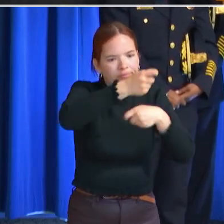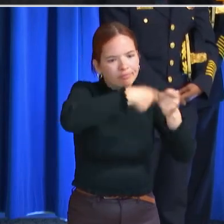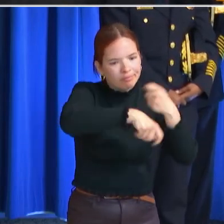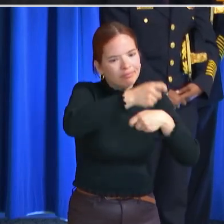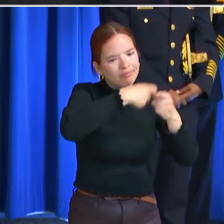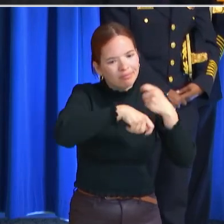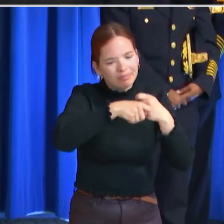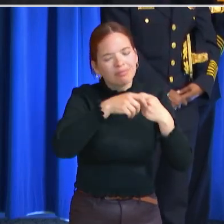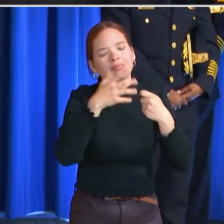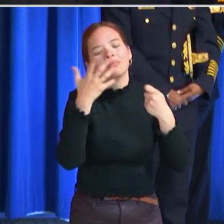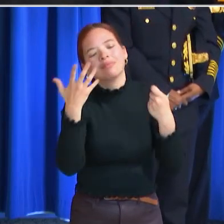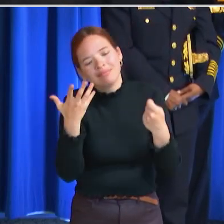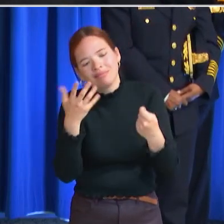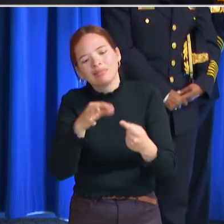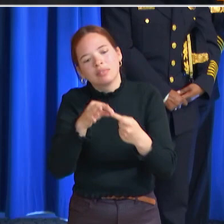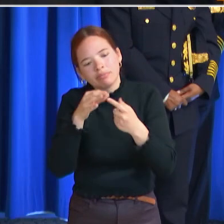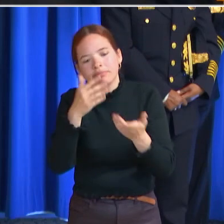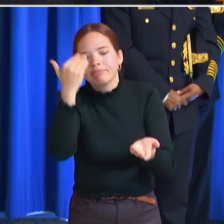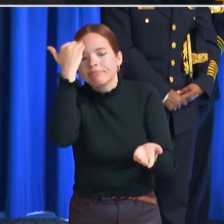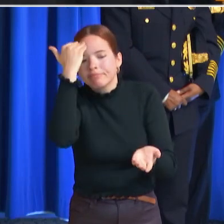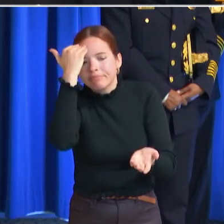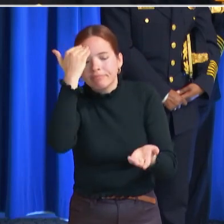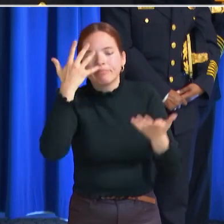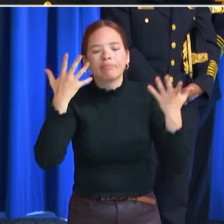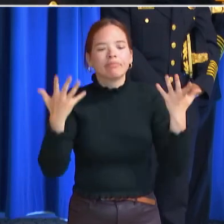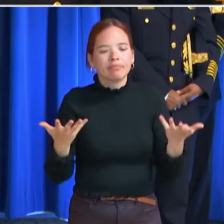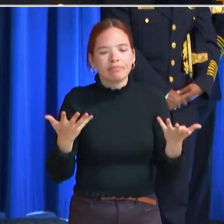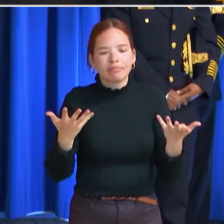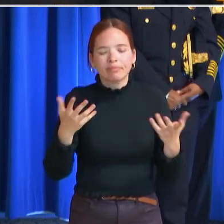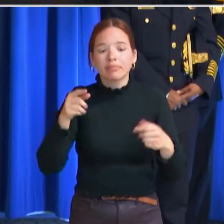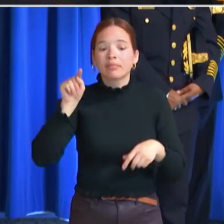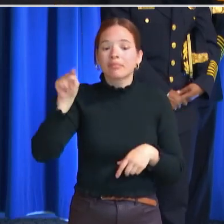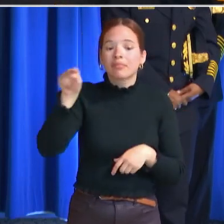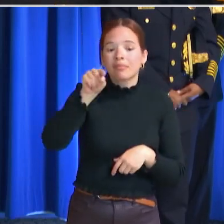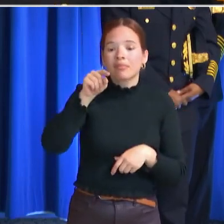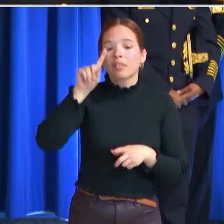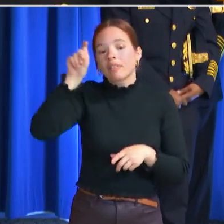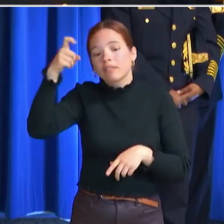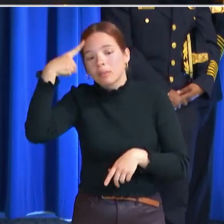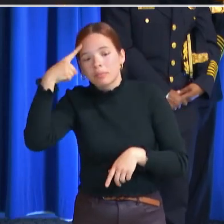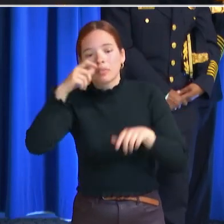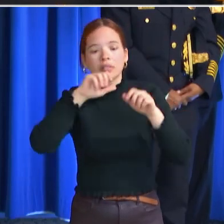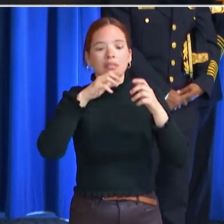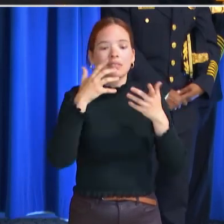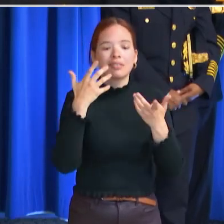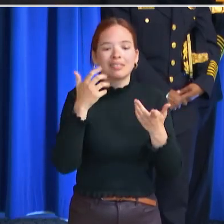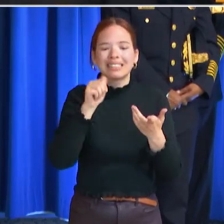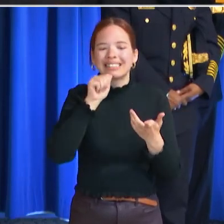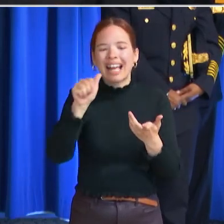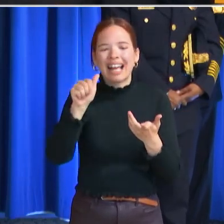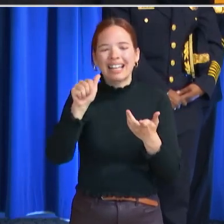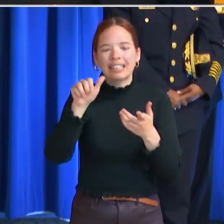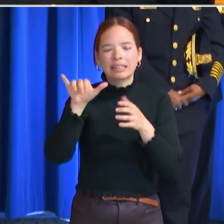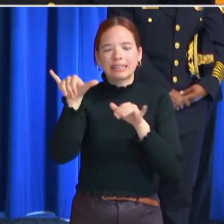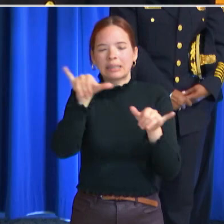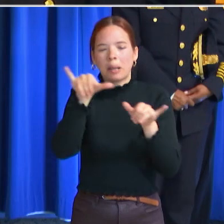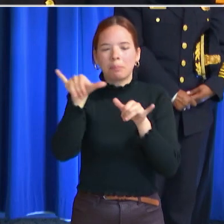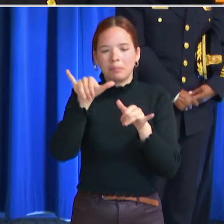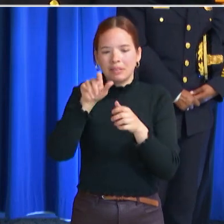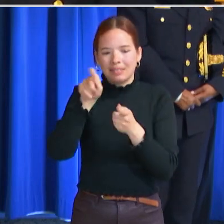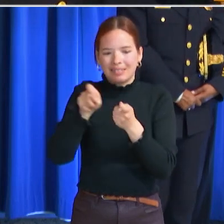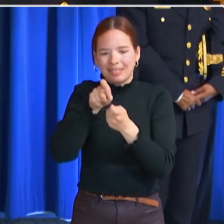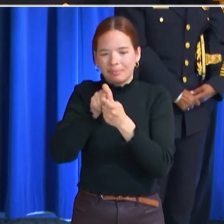that most people in government don't have the same situation as they do in MPD. When they get a certain age, they think about, for